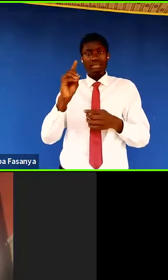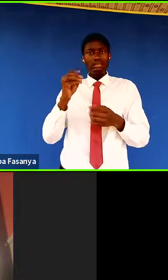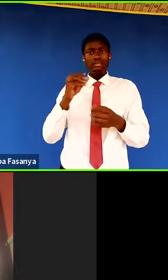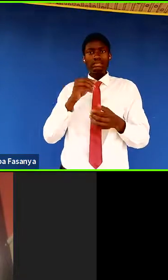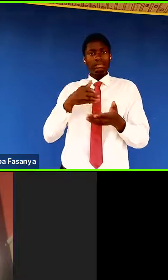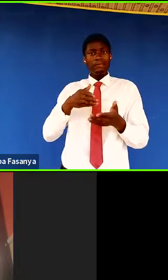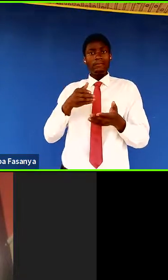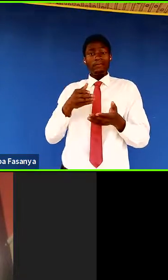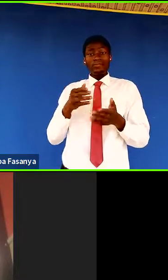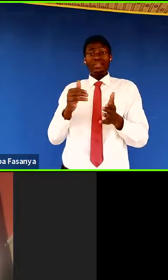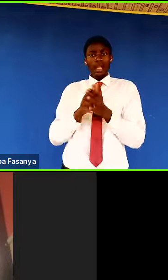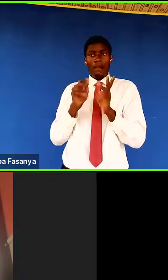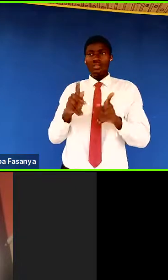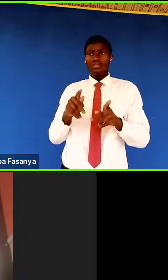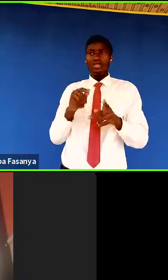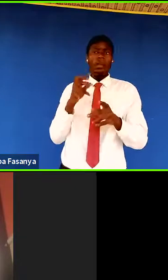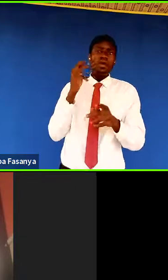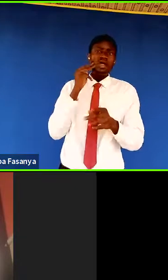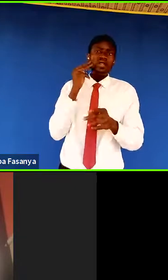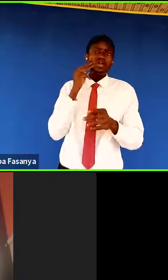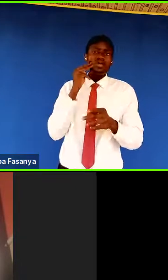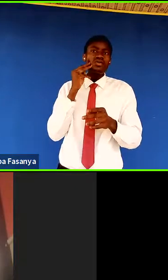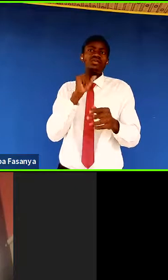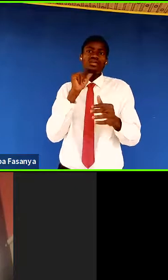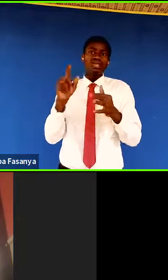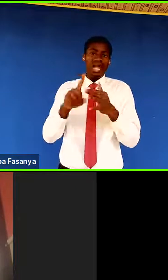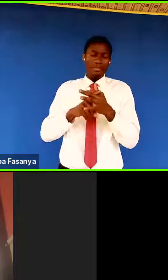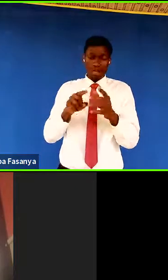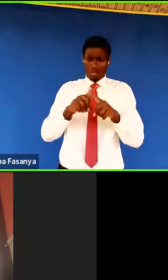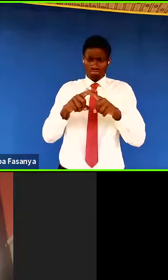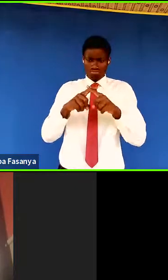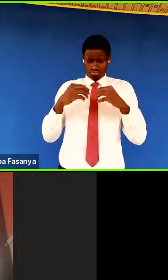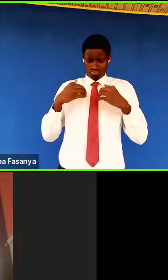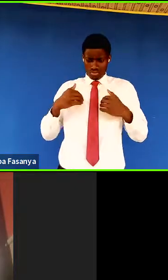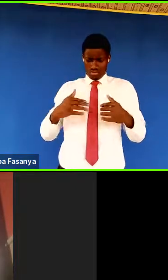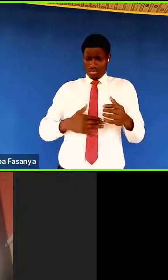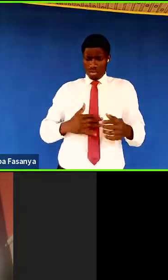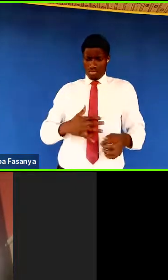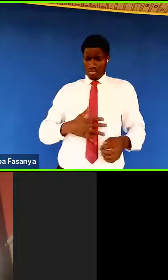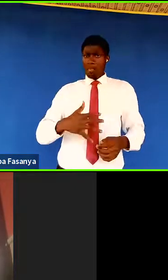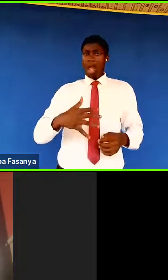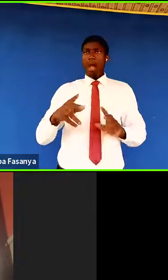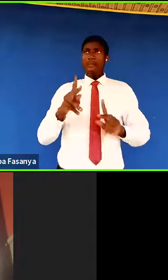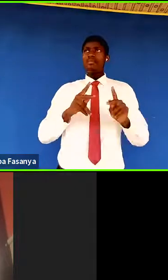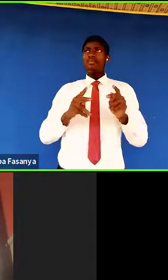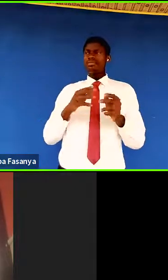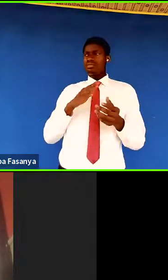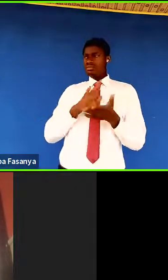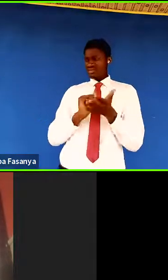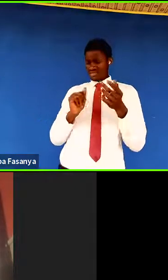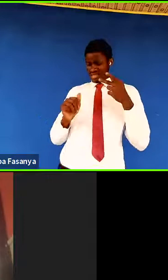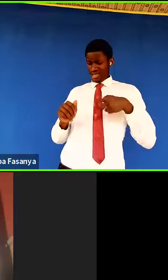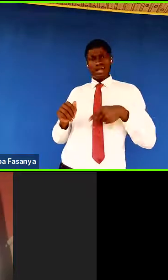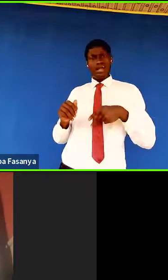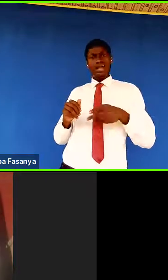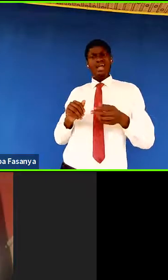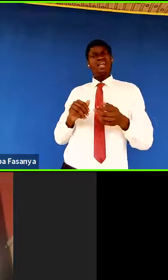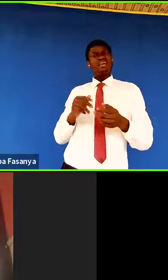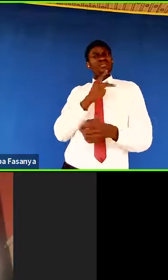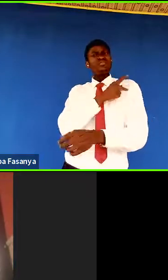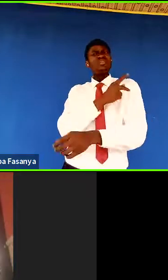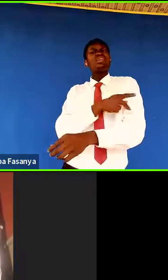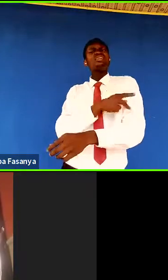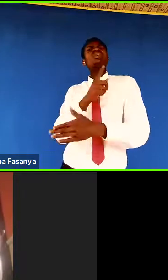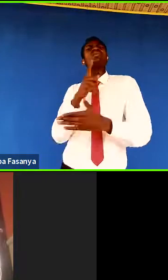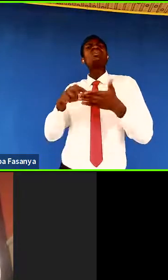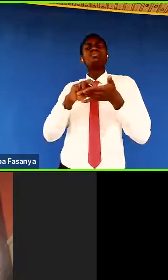some symptoms that look like pregnancy and all that, people believe they are pregnant. So what's a pseudo pregnancy? So basically,